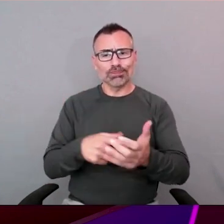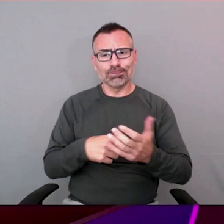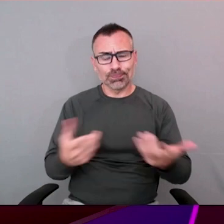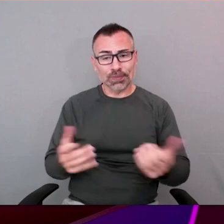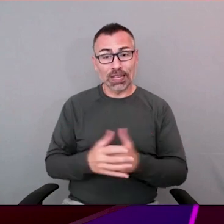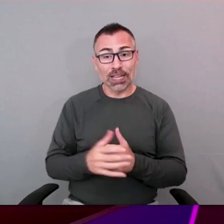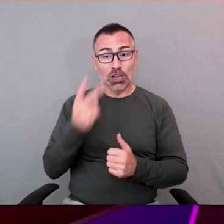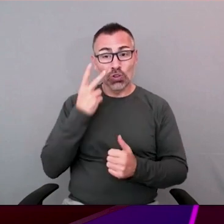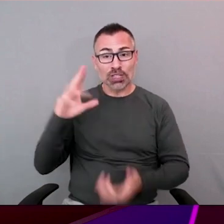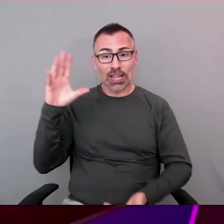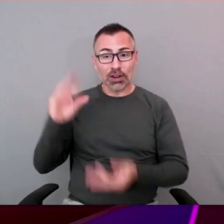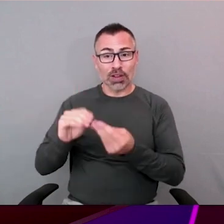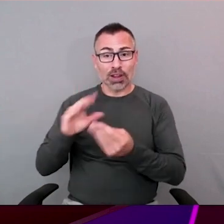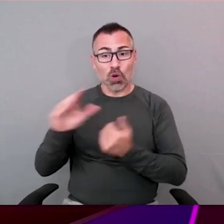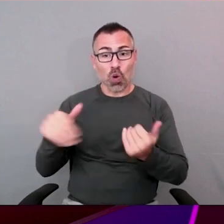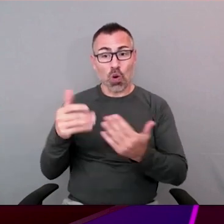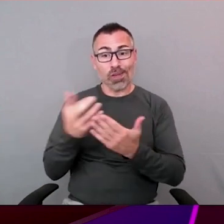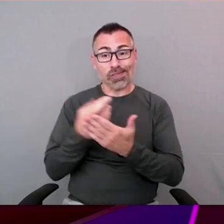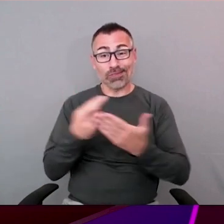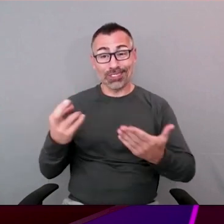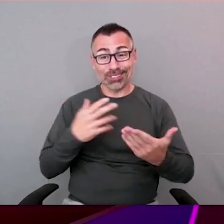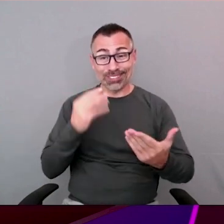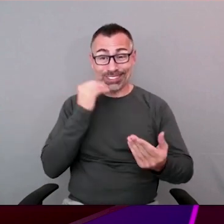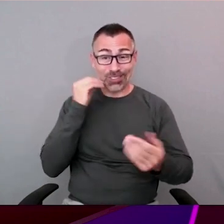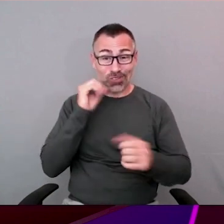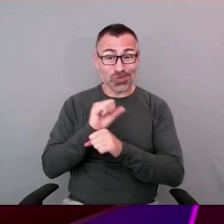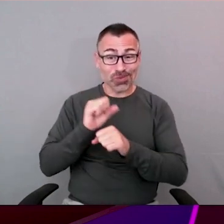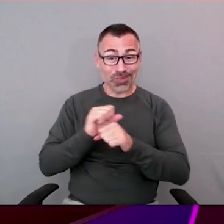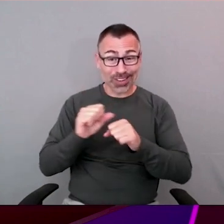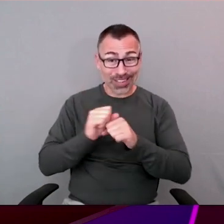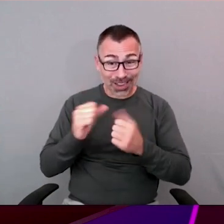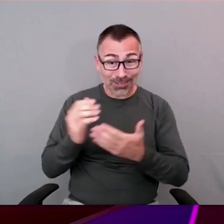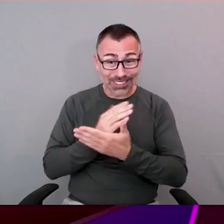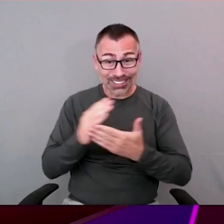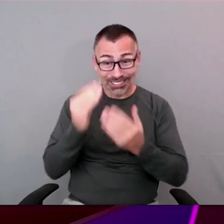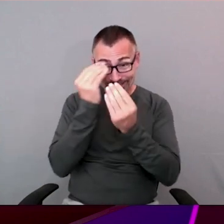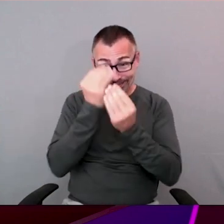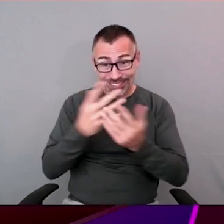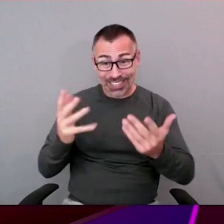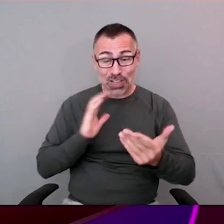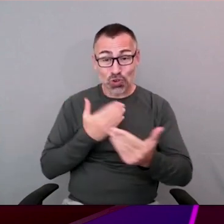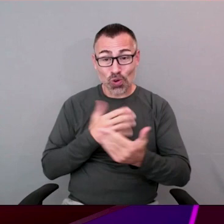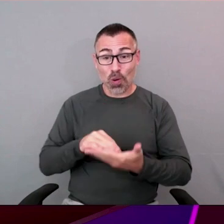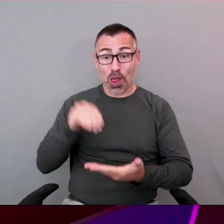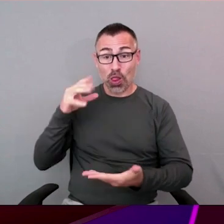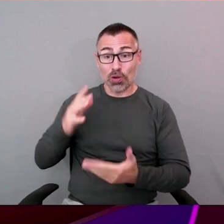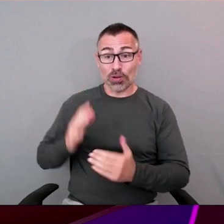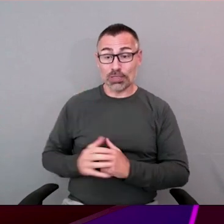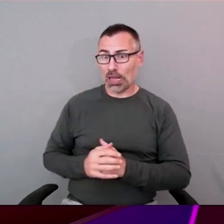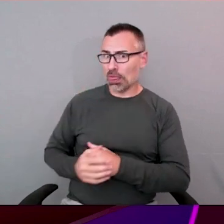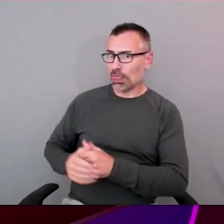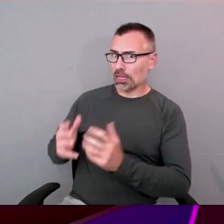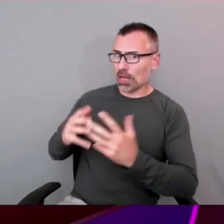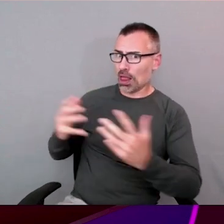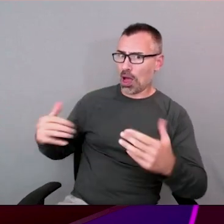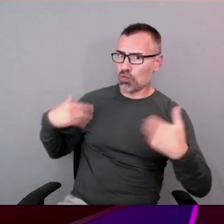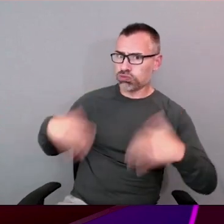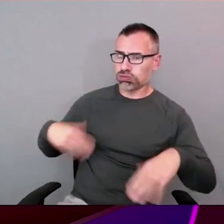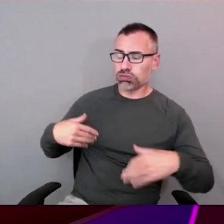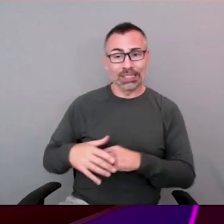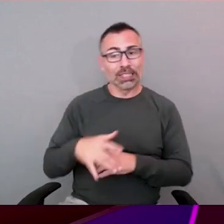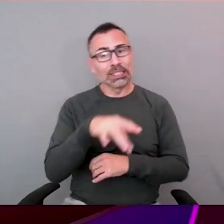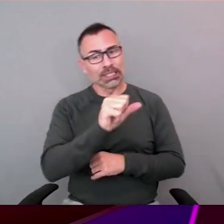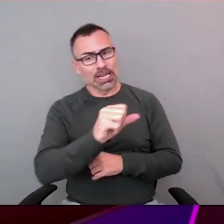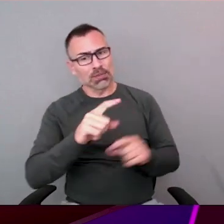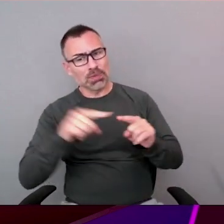homework that we shared with our learners. That's a lot of resources. It's quite a bit of resources, yeah. But there's a lot to cover on this exam, you know?